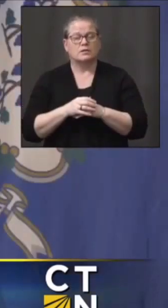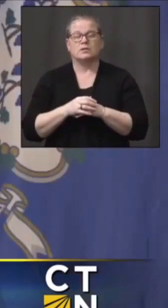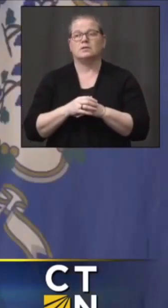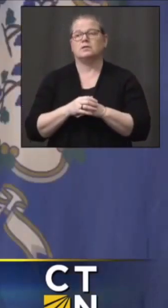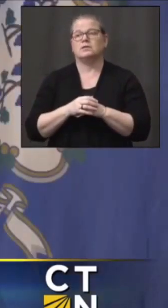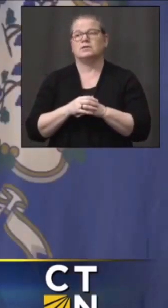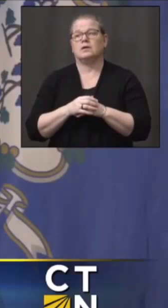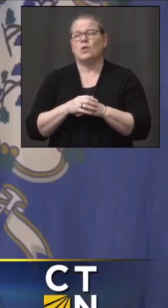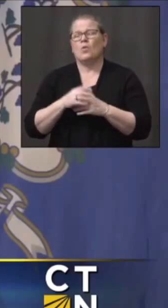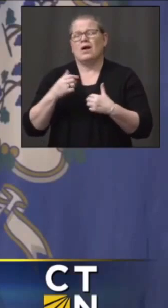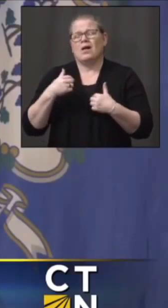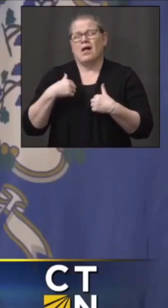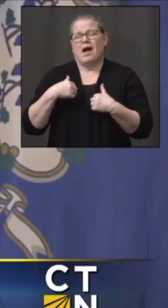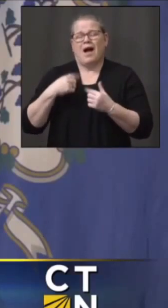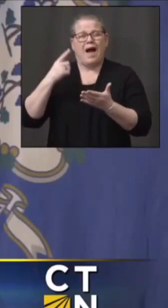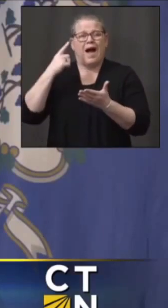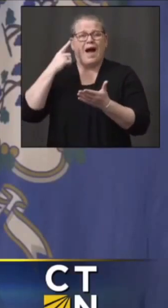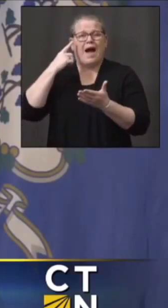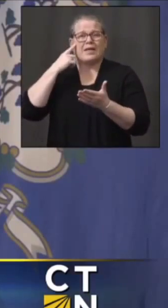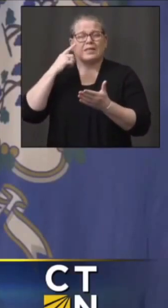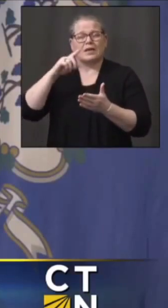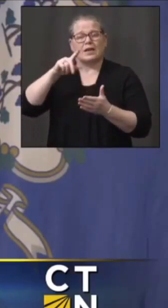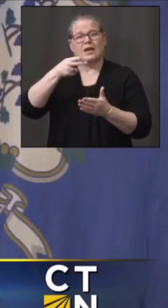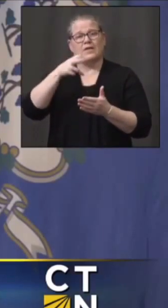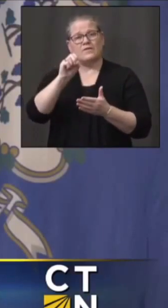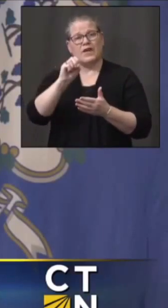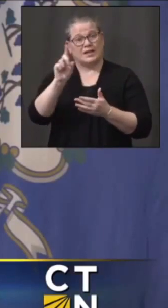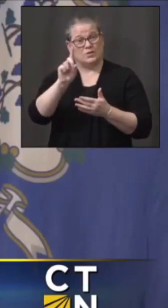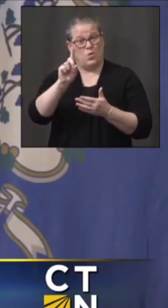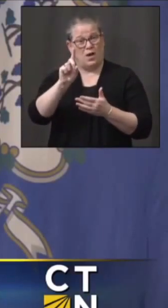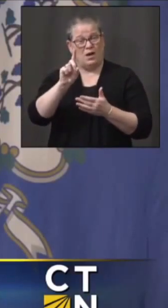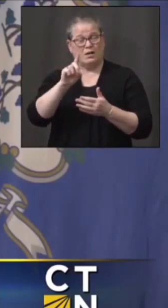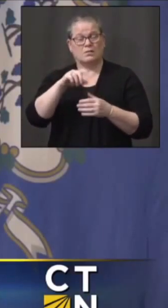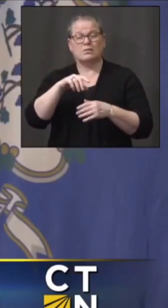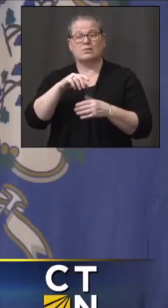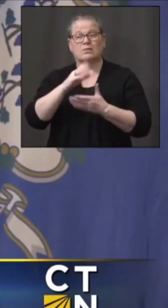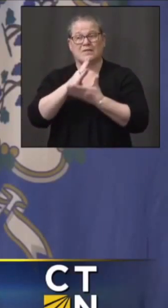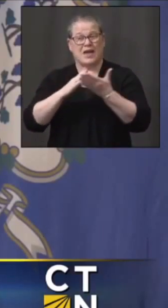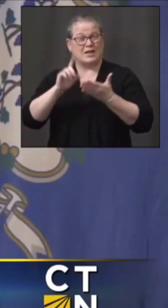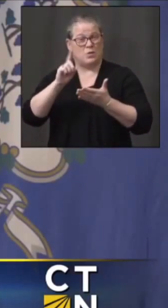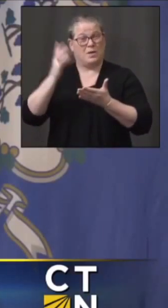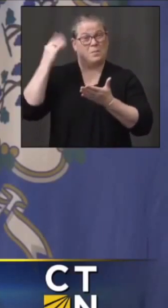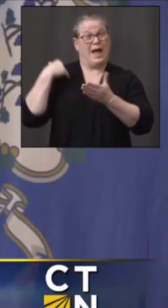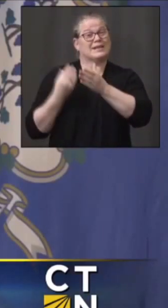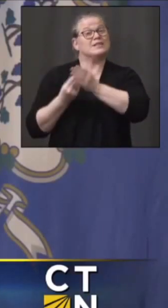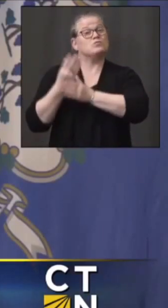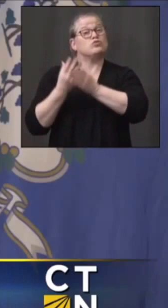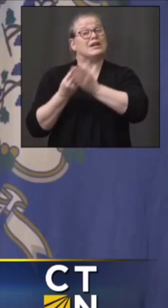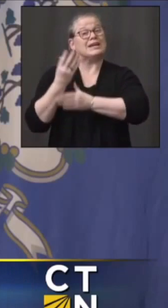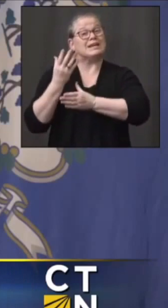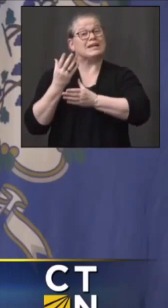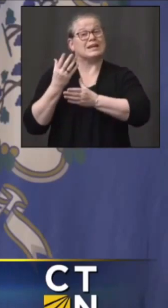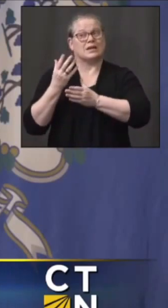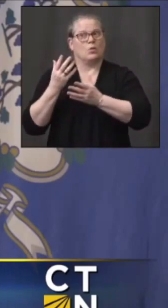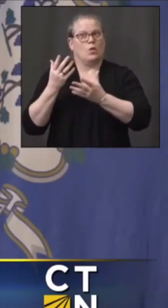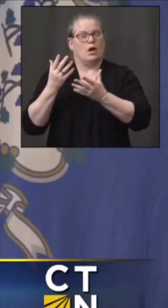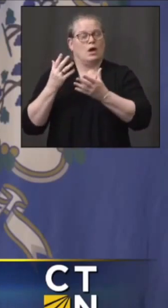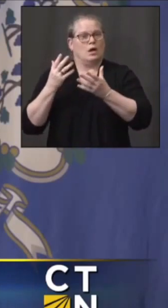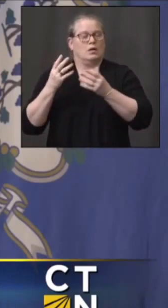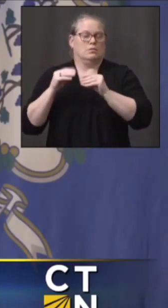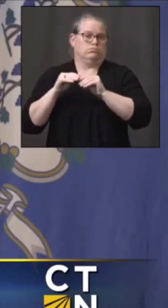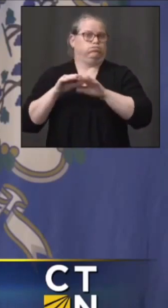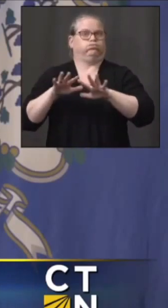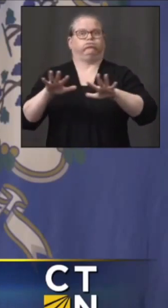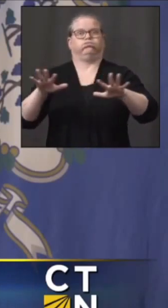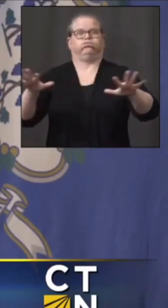can tailor a little more than we did in phase 1. Back then in the spring when everything was on fire, we did what we thought we